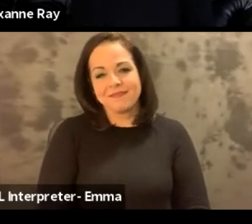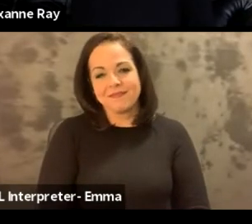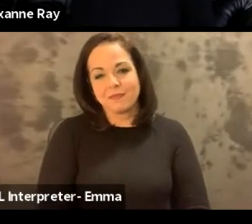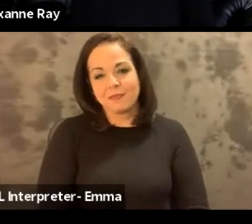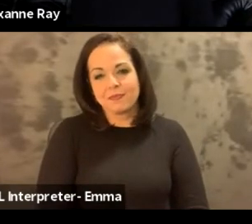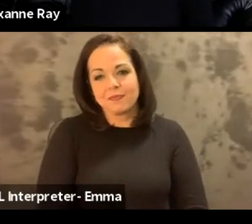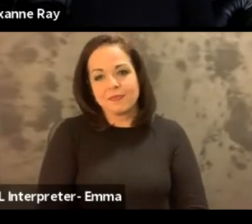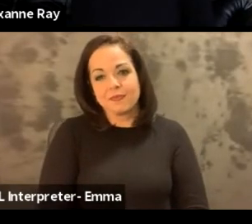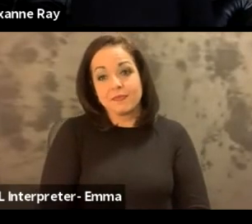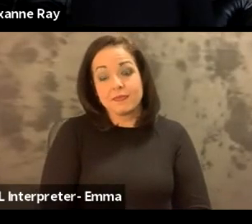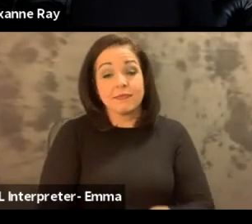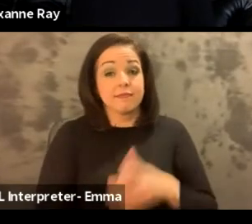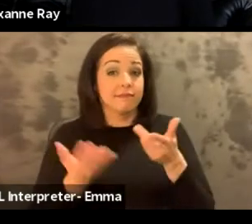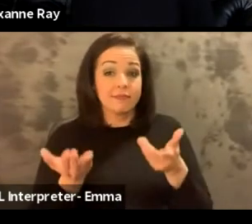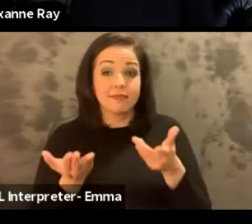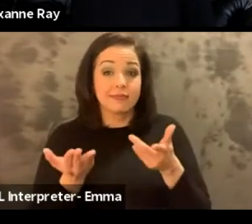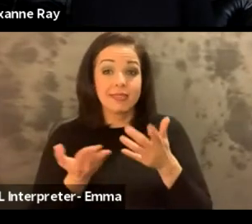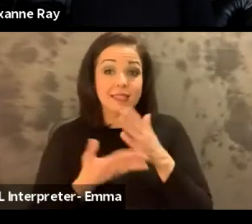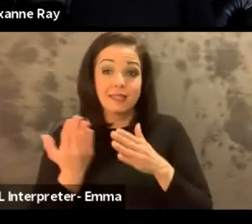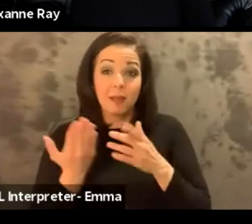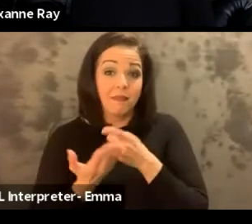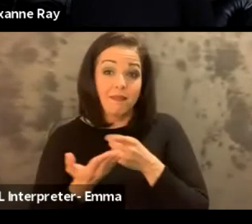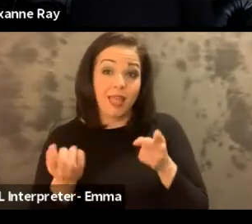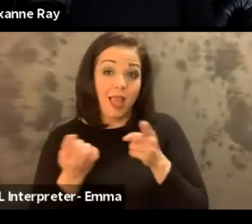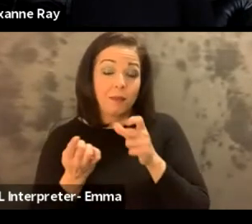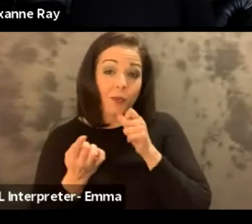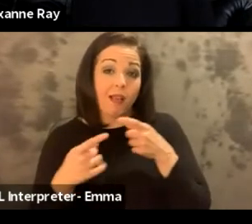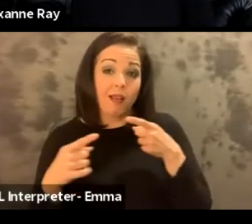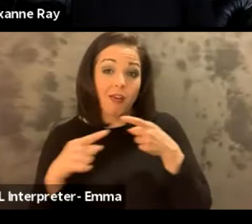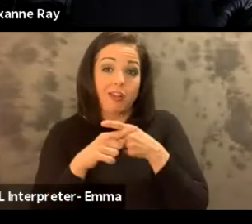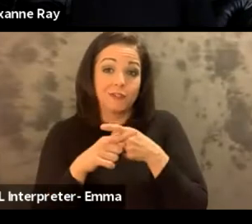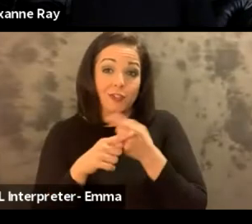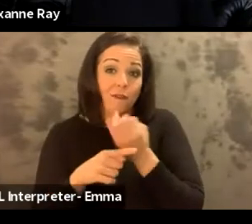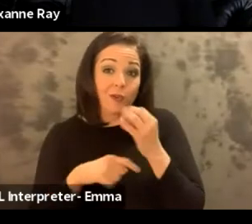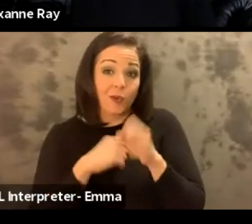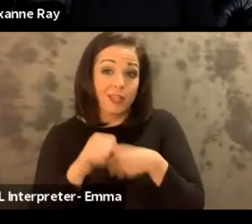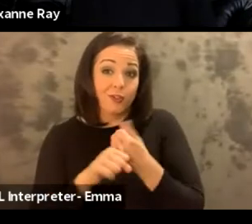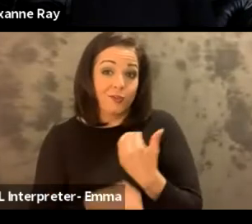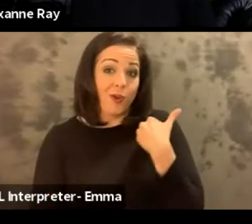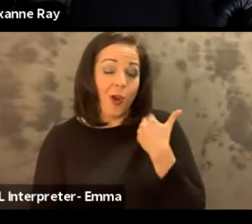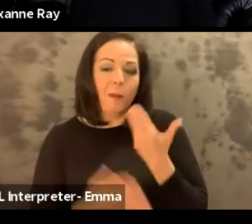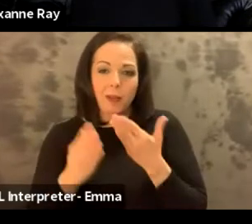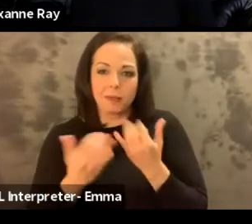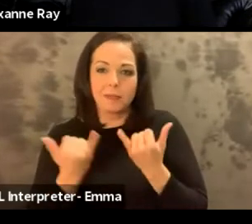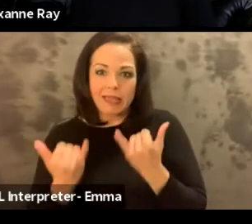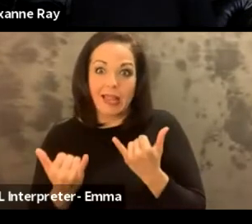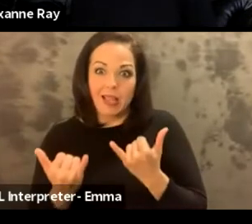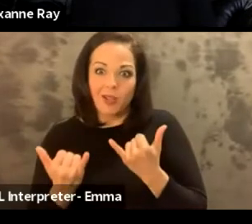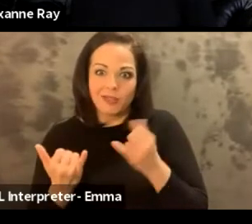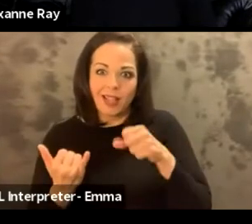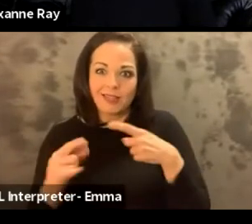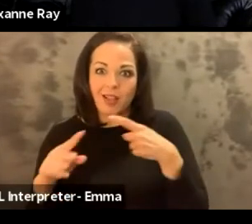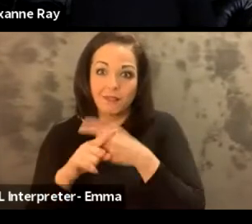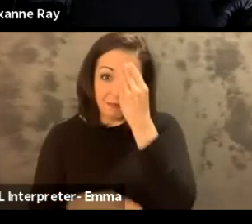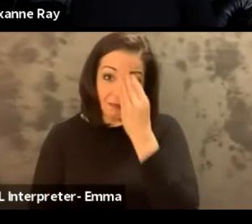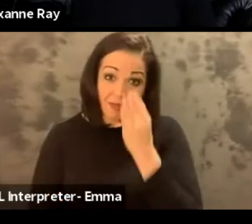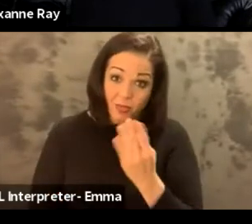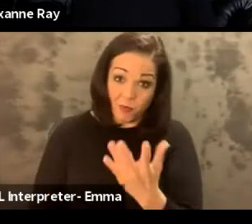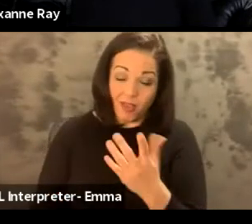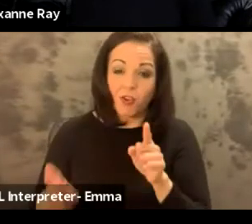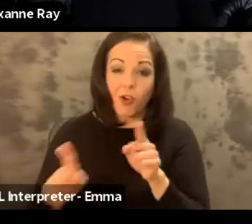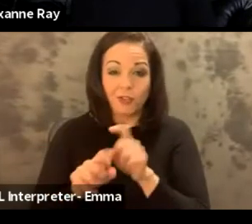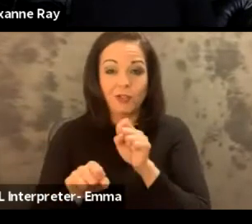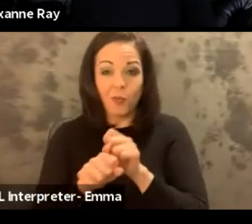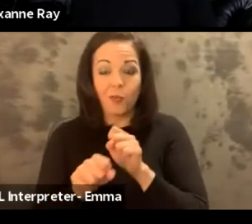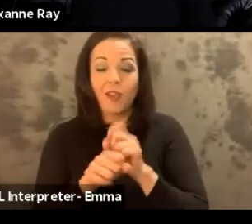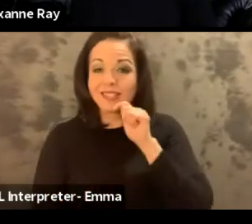and some of them wouldn't have been controversial a few years ago, but probably are now. By the way, I I also work with Teen Ticks. I've